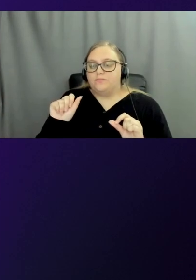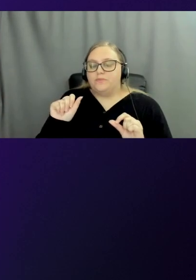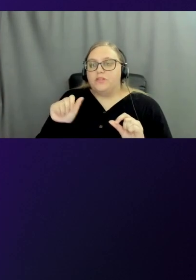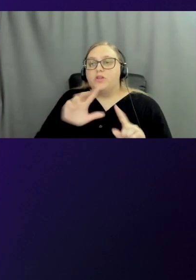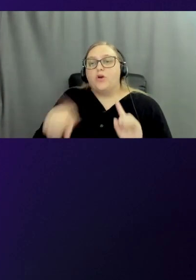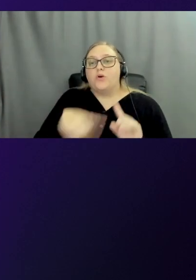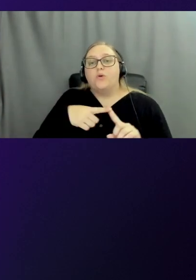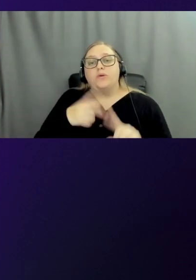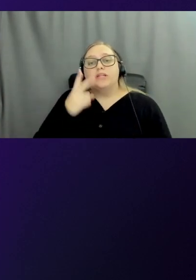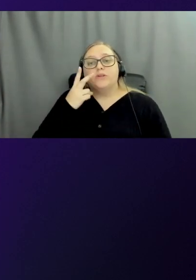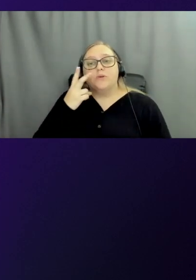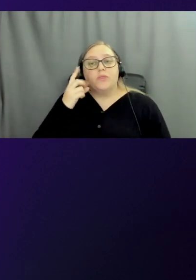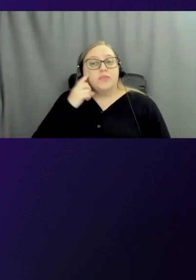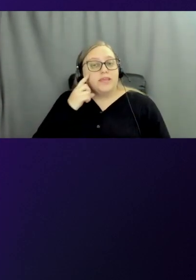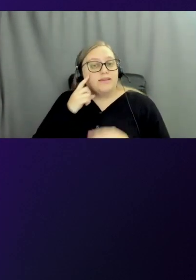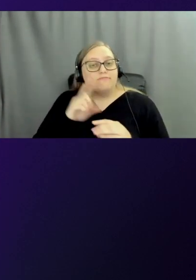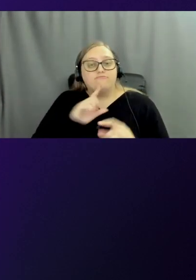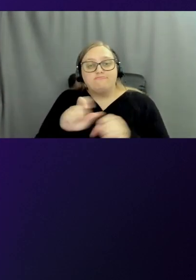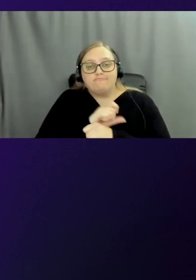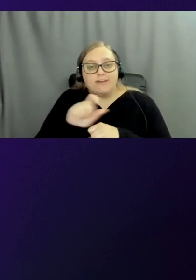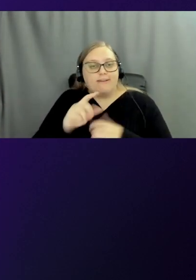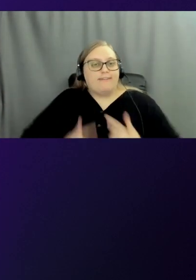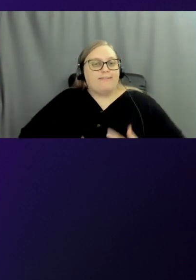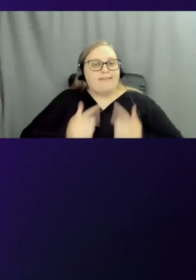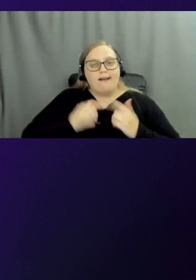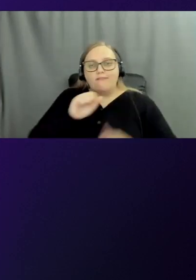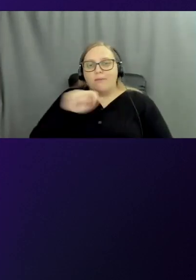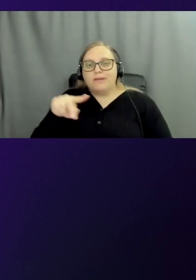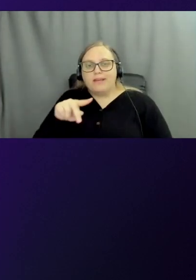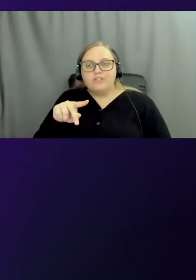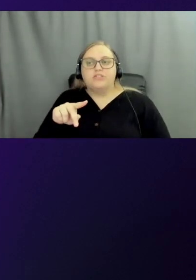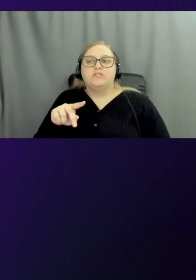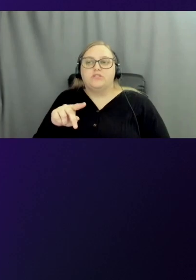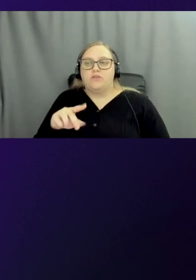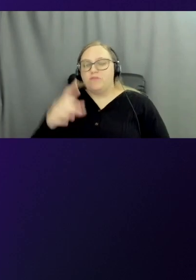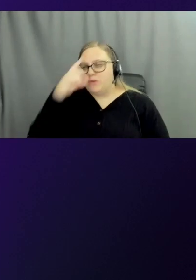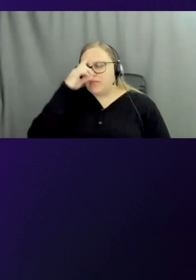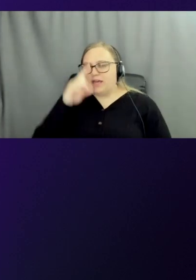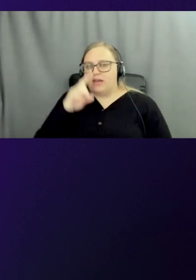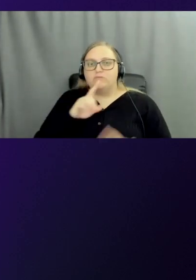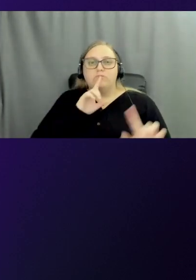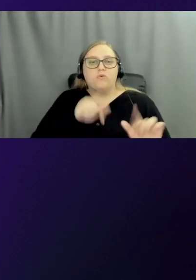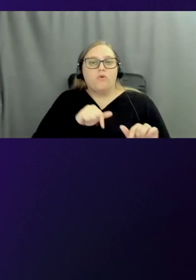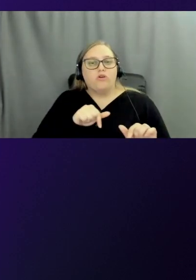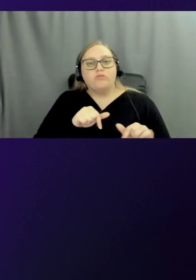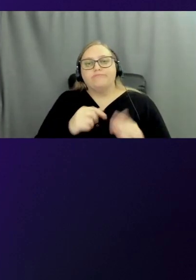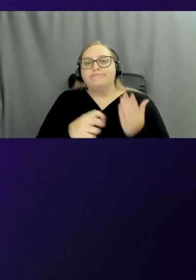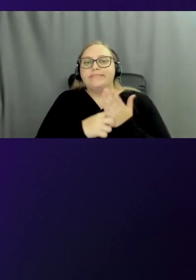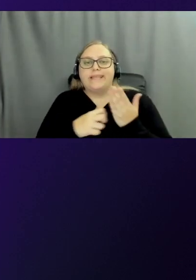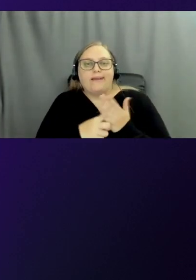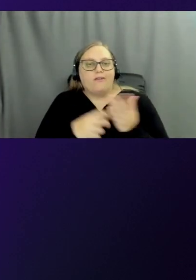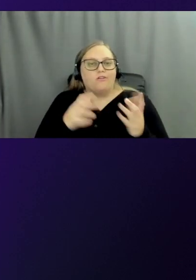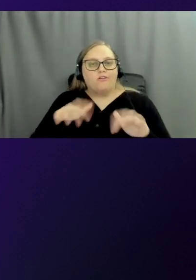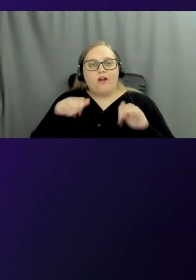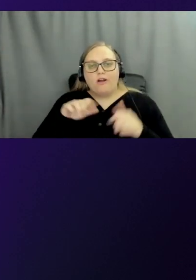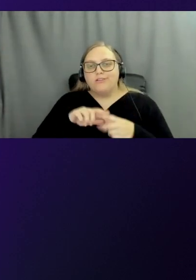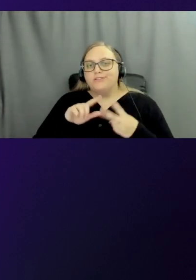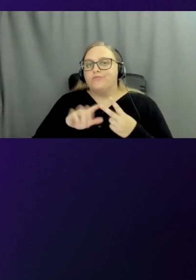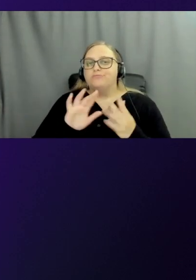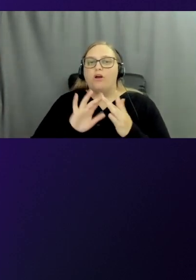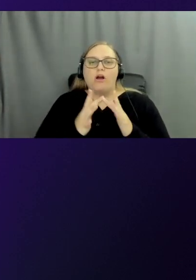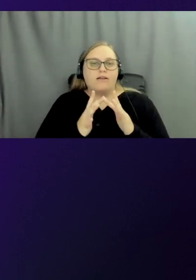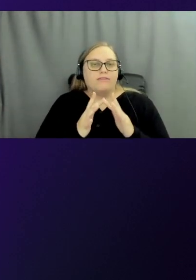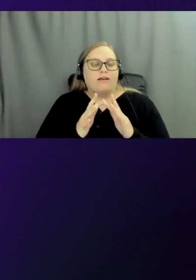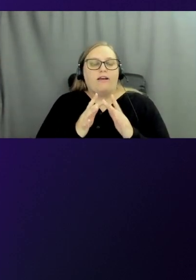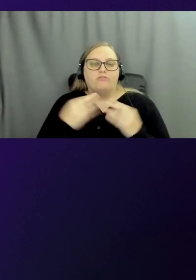some real life applications where, think of ordering, you're standing in a queue ordering for a concert ticket, online shopping experience, ad